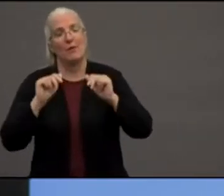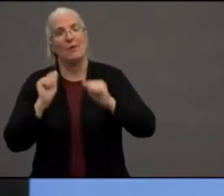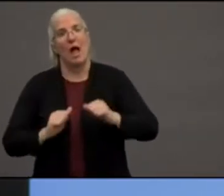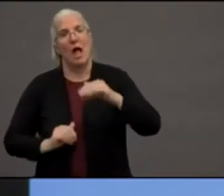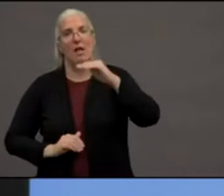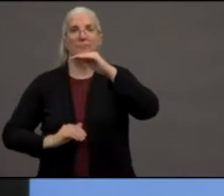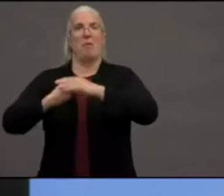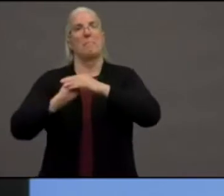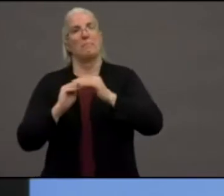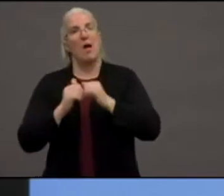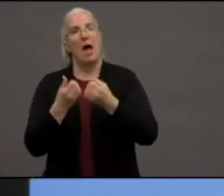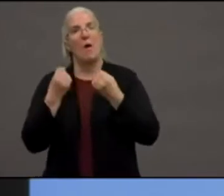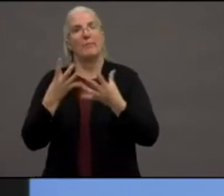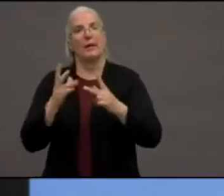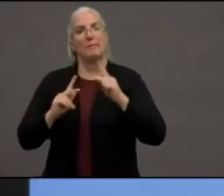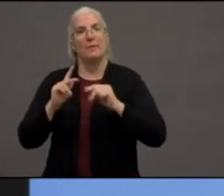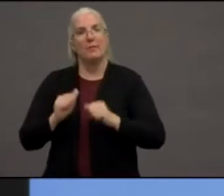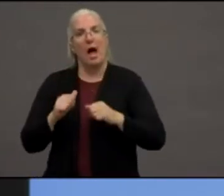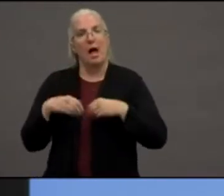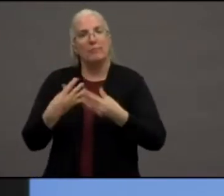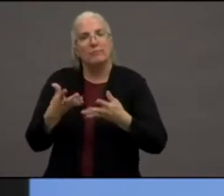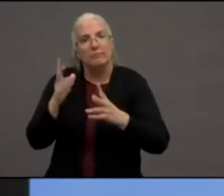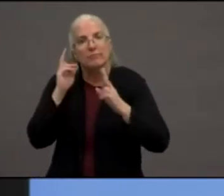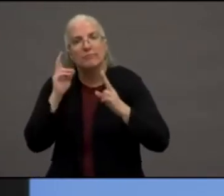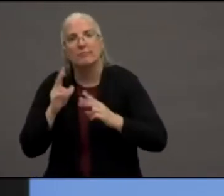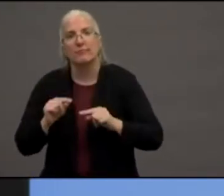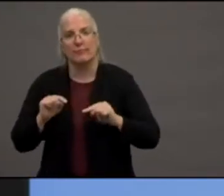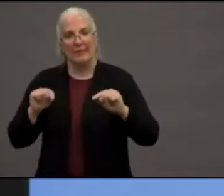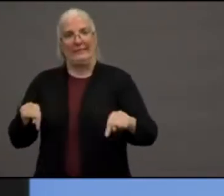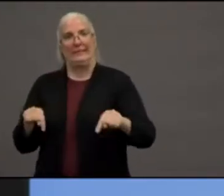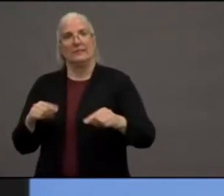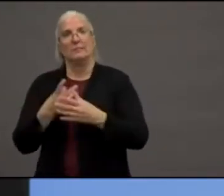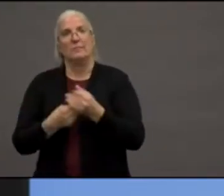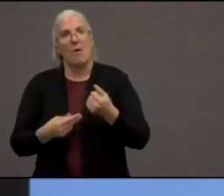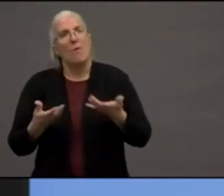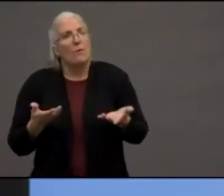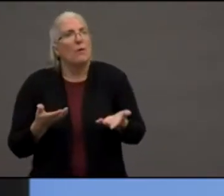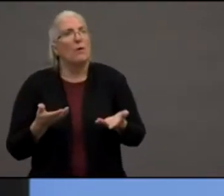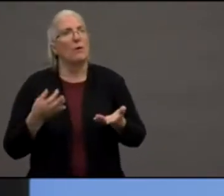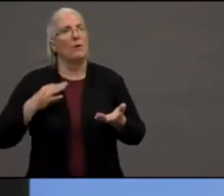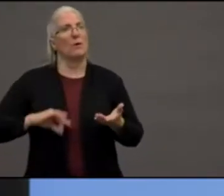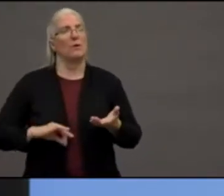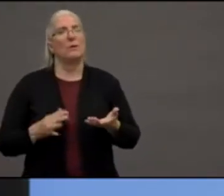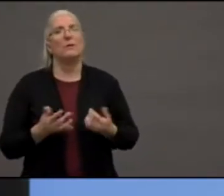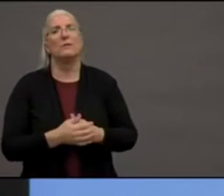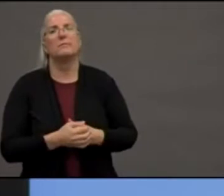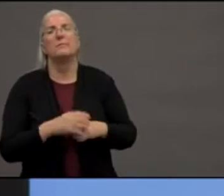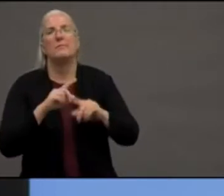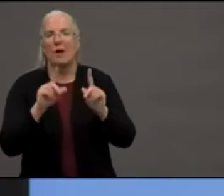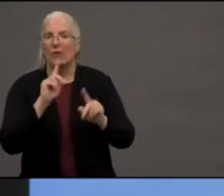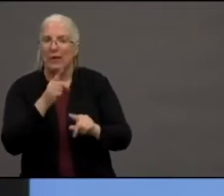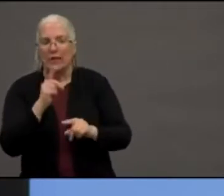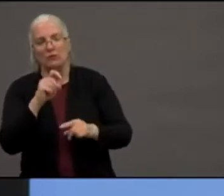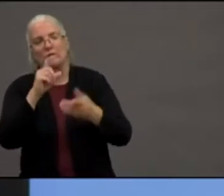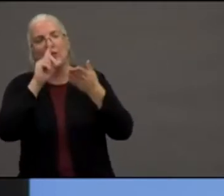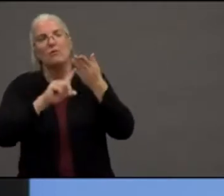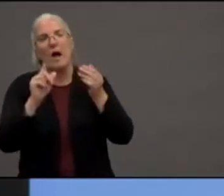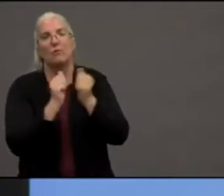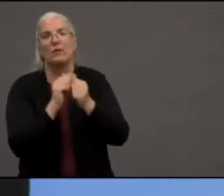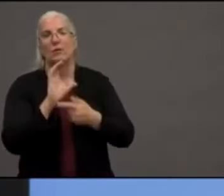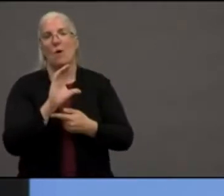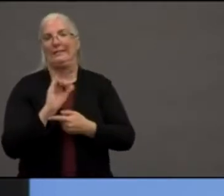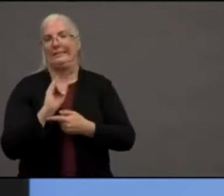still provide those services that they can provide outdoors. But in order to do so, they should check with their city to make sure that